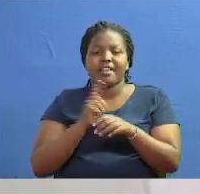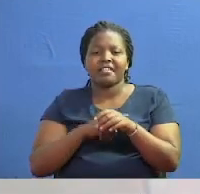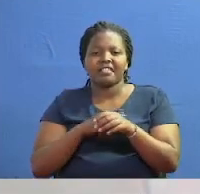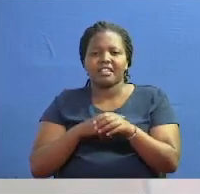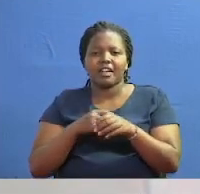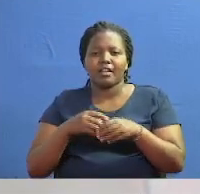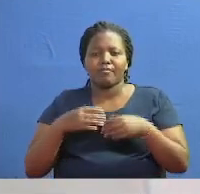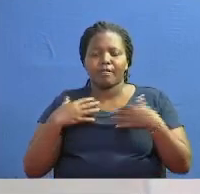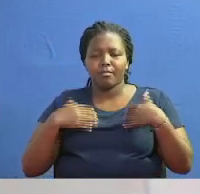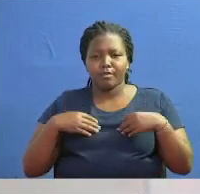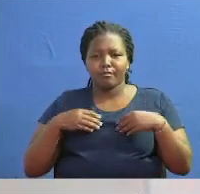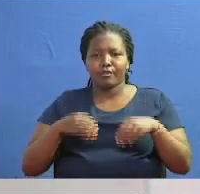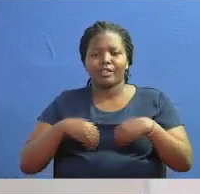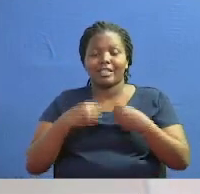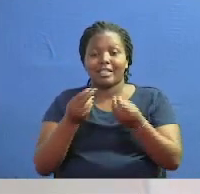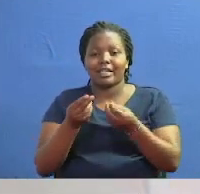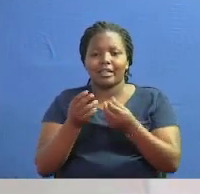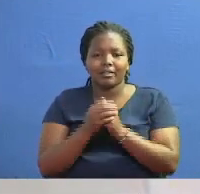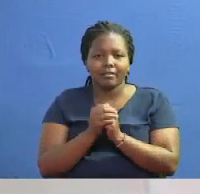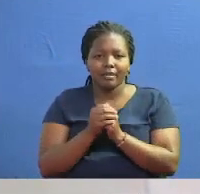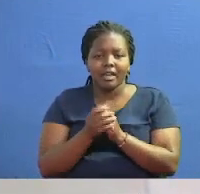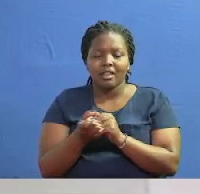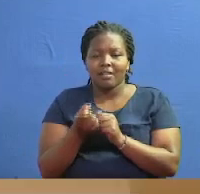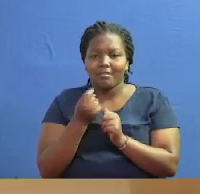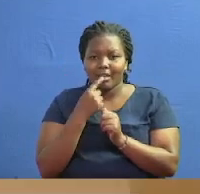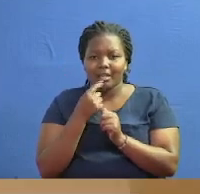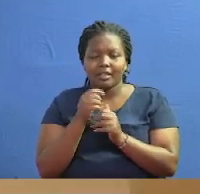two regions that I've just mentioned?